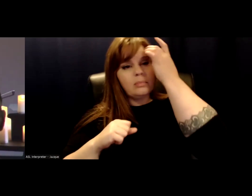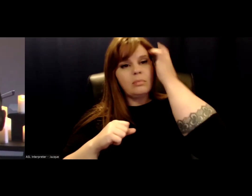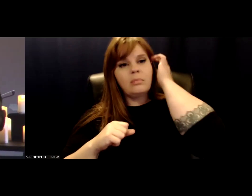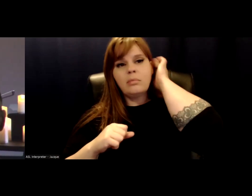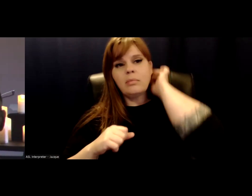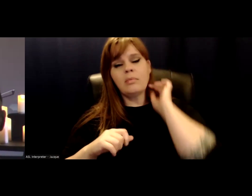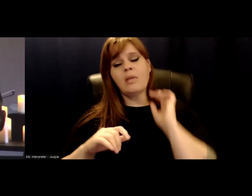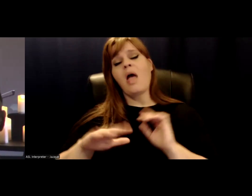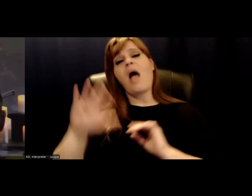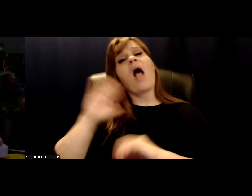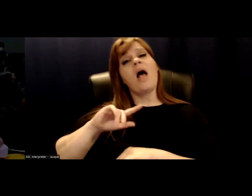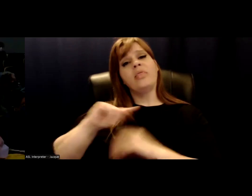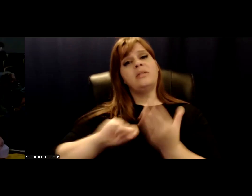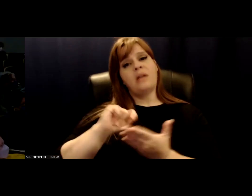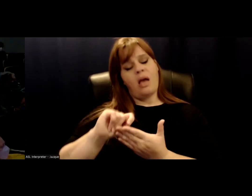dealing with